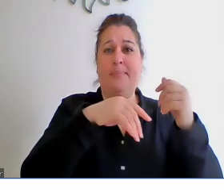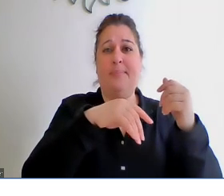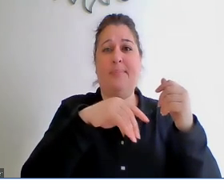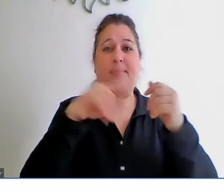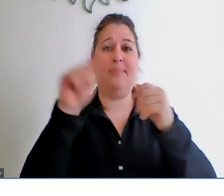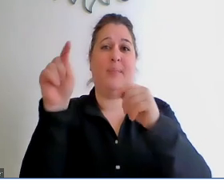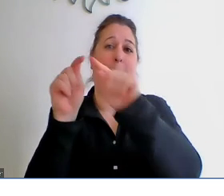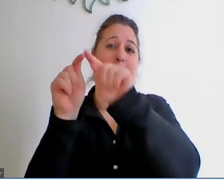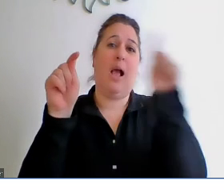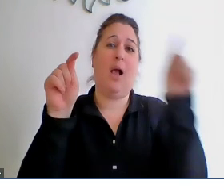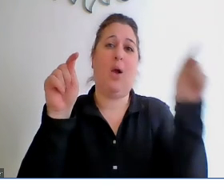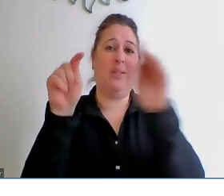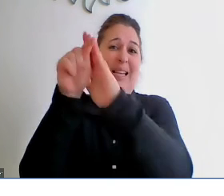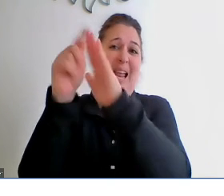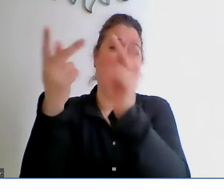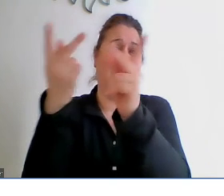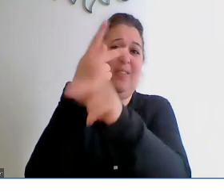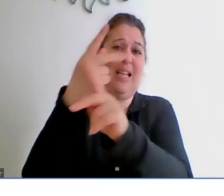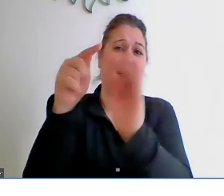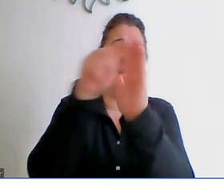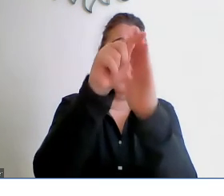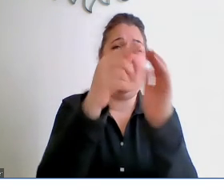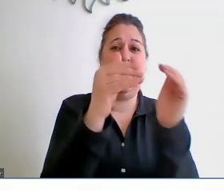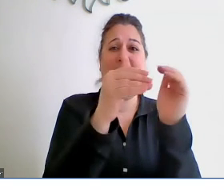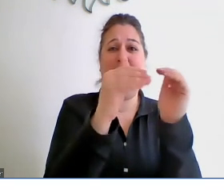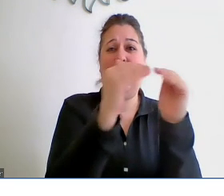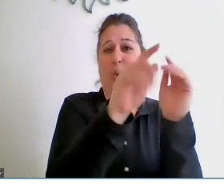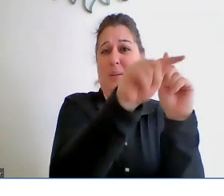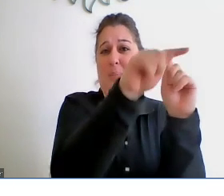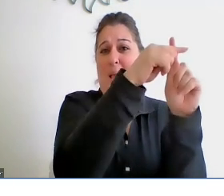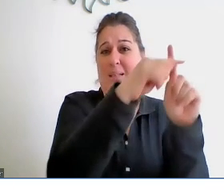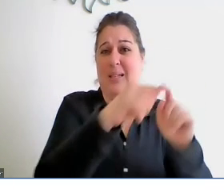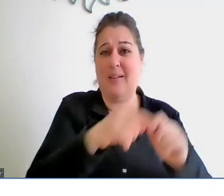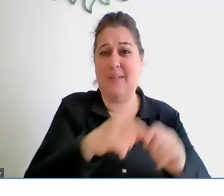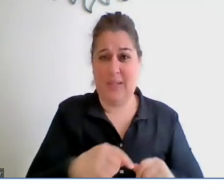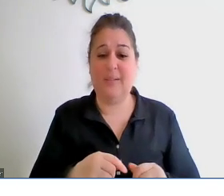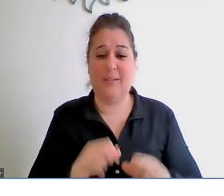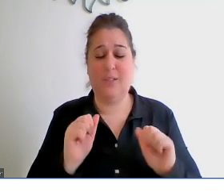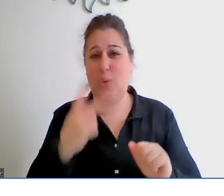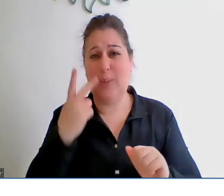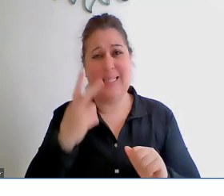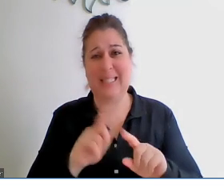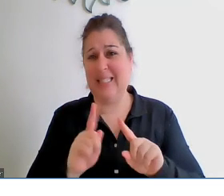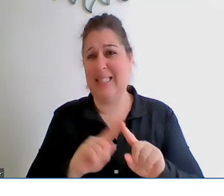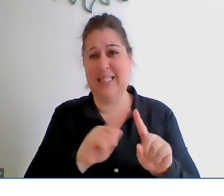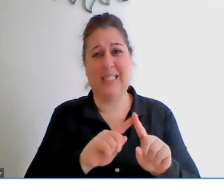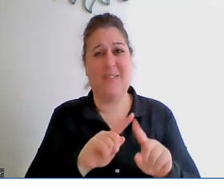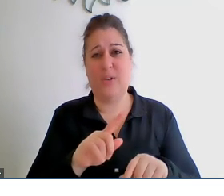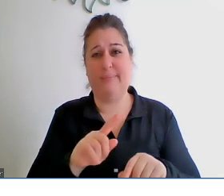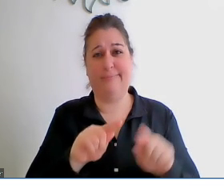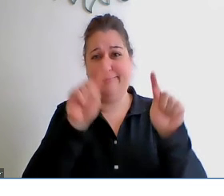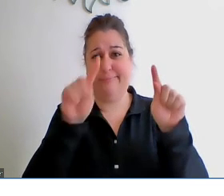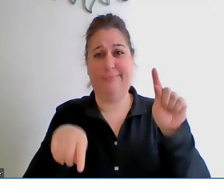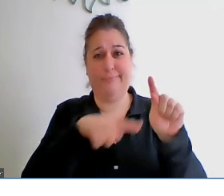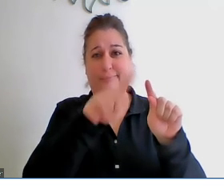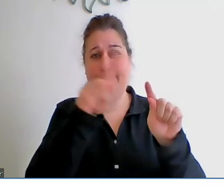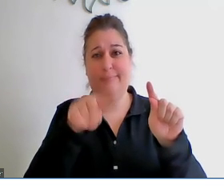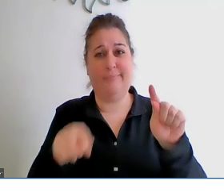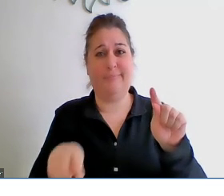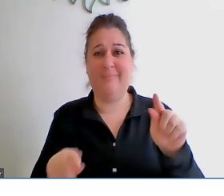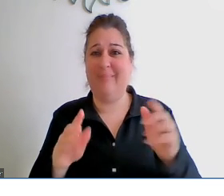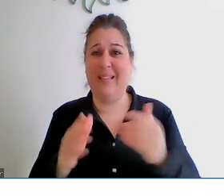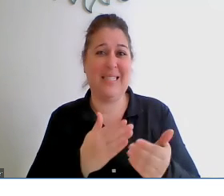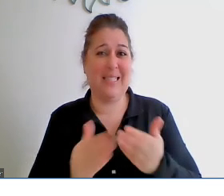negative is a positive. There's lots of ways that you can use this. Okay, look, a negative times a negative equals a positive.